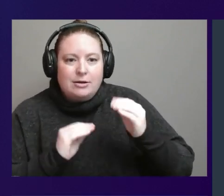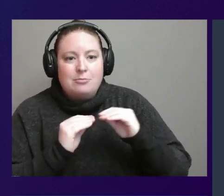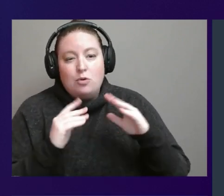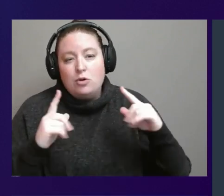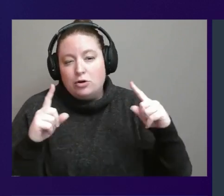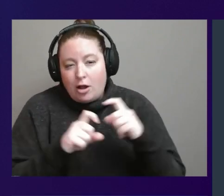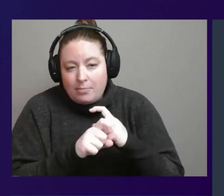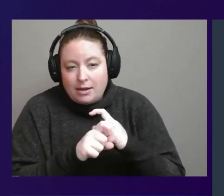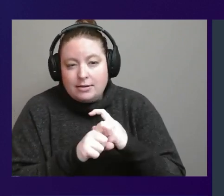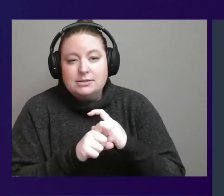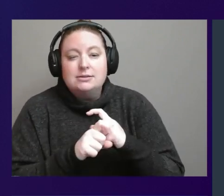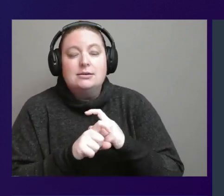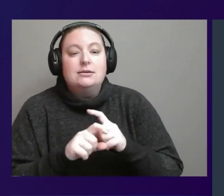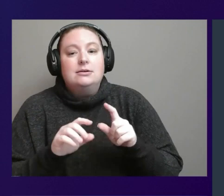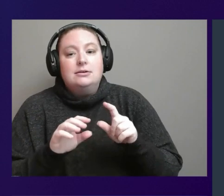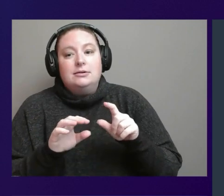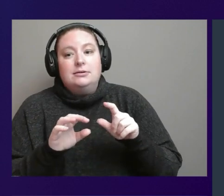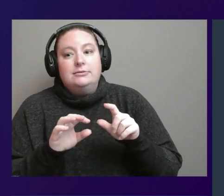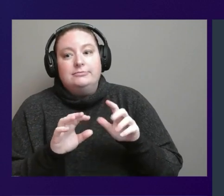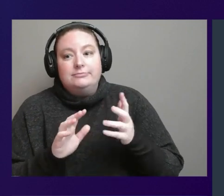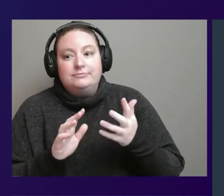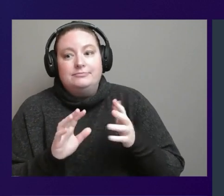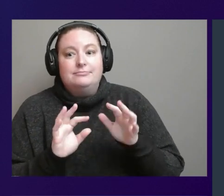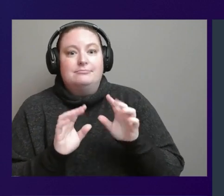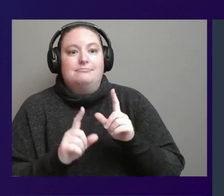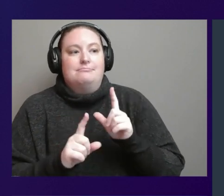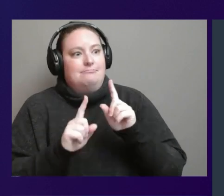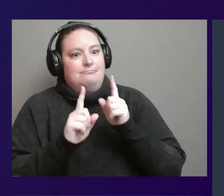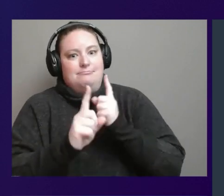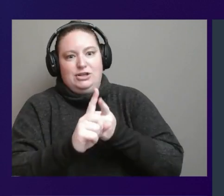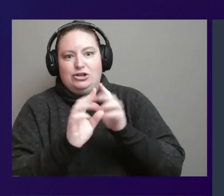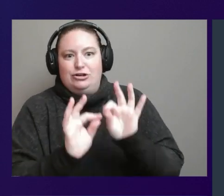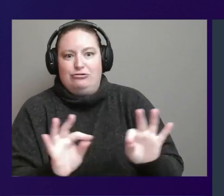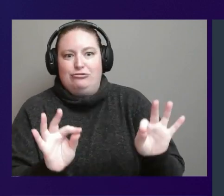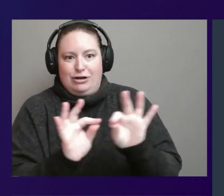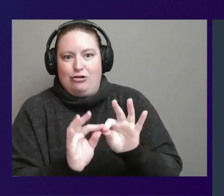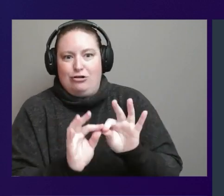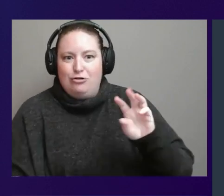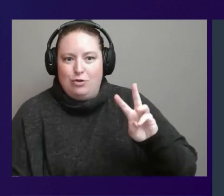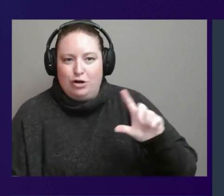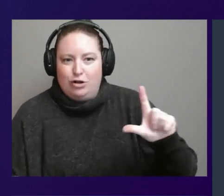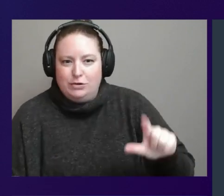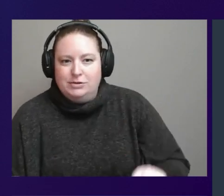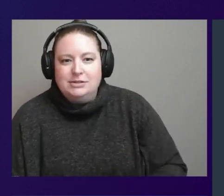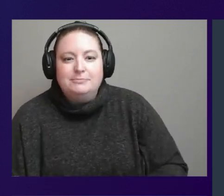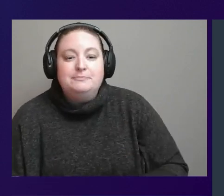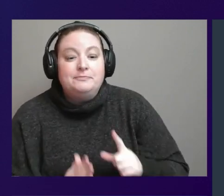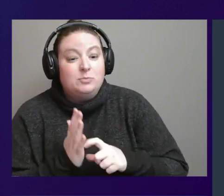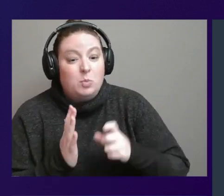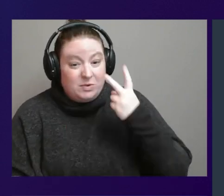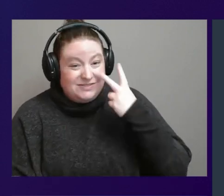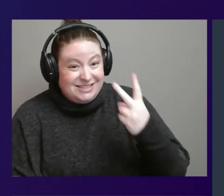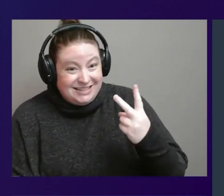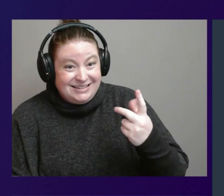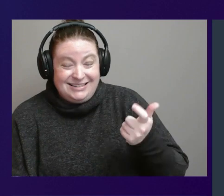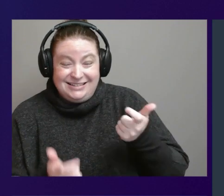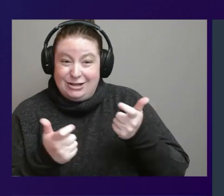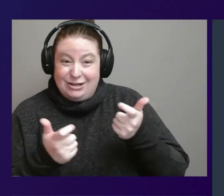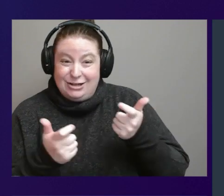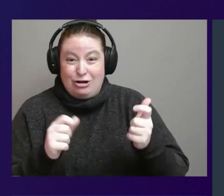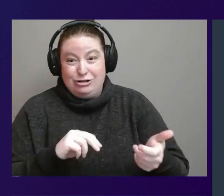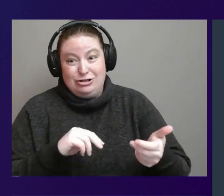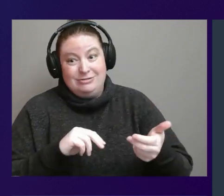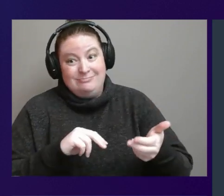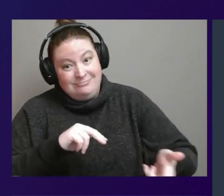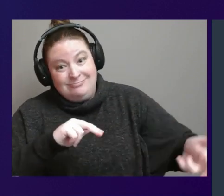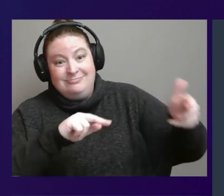mission-critical containerized workloads. What we've seen over the last few years is a large increase in deployment of data-heavy,